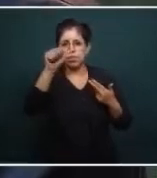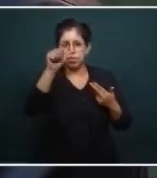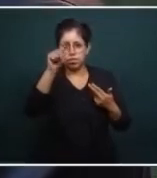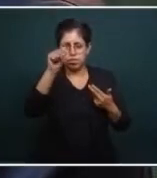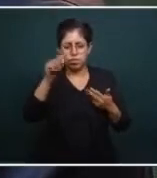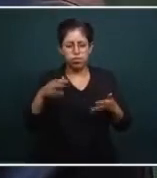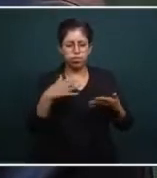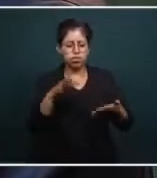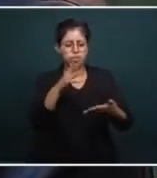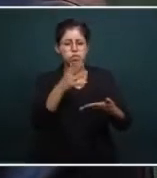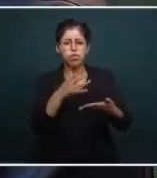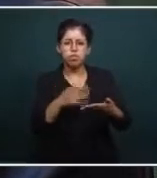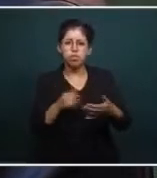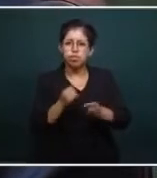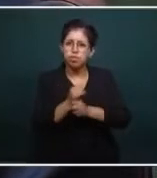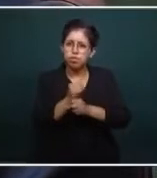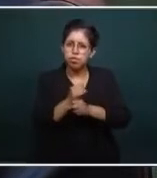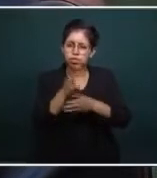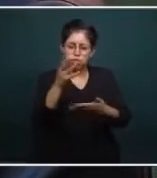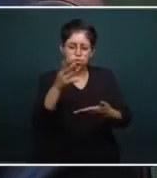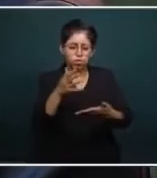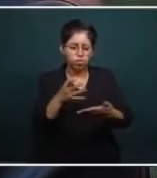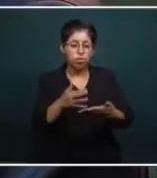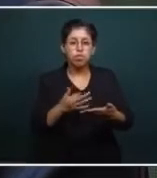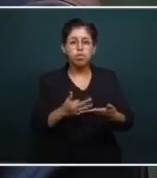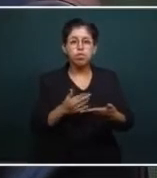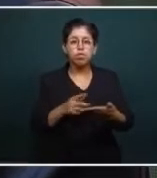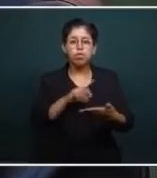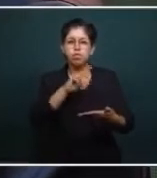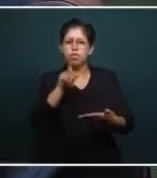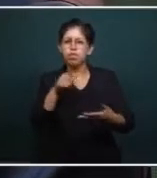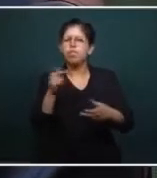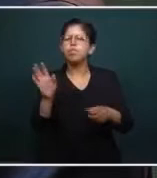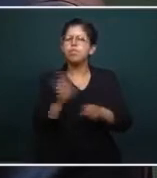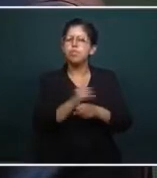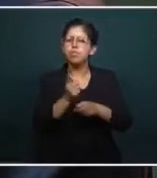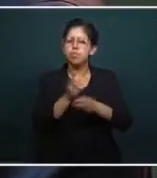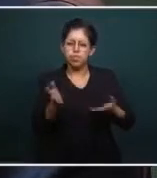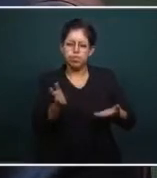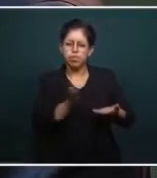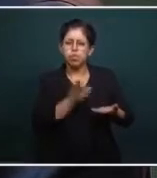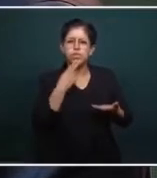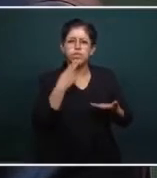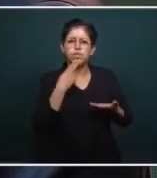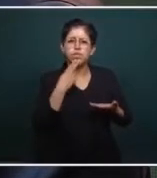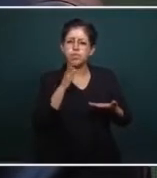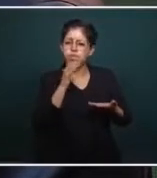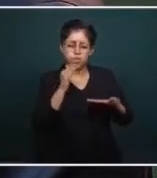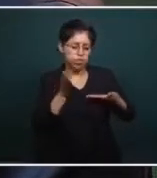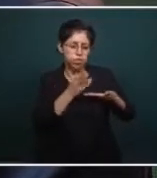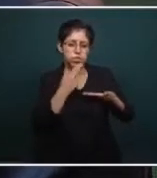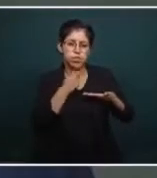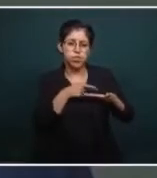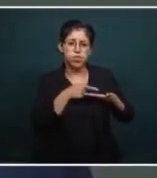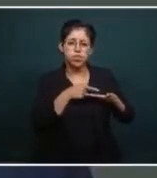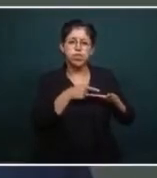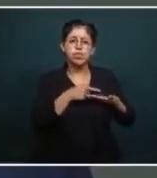de inteligencia financiera unit of financial actúa intelligence acts